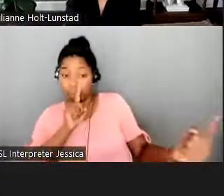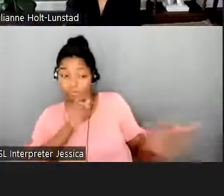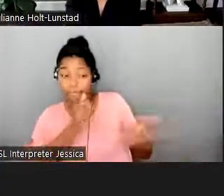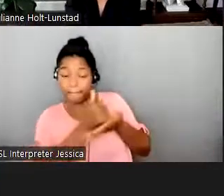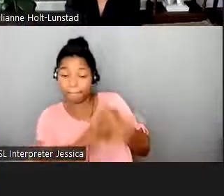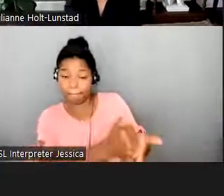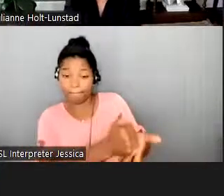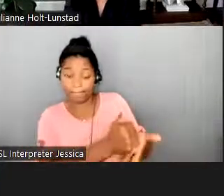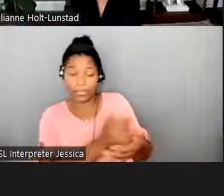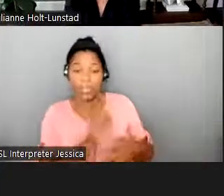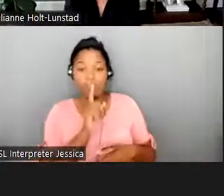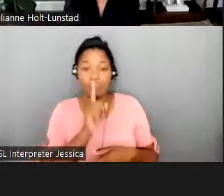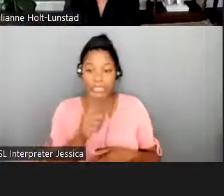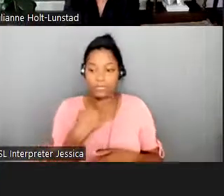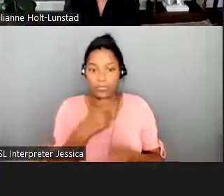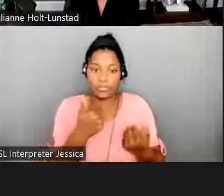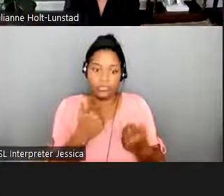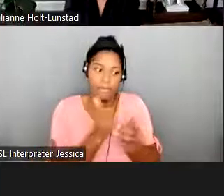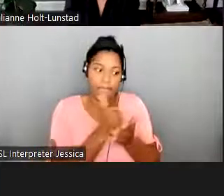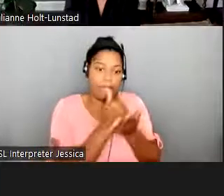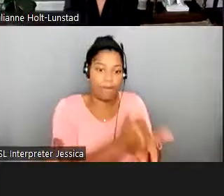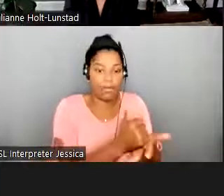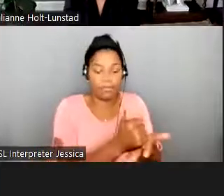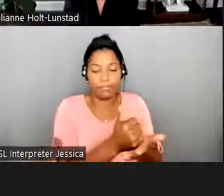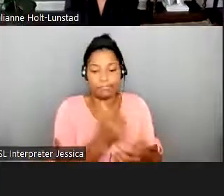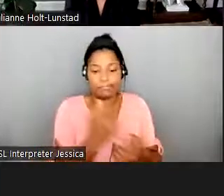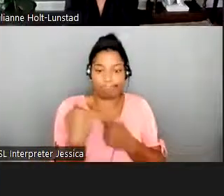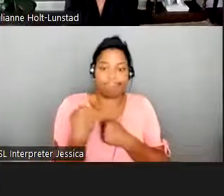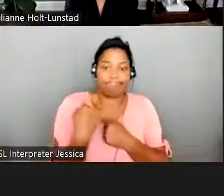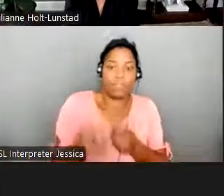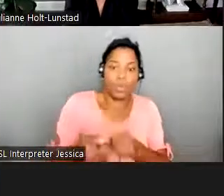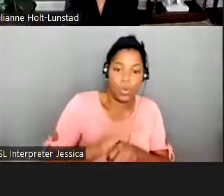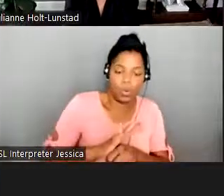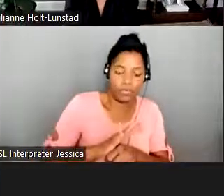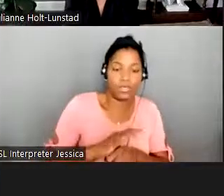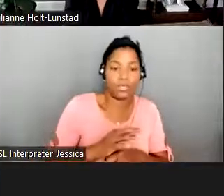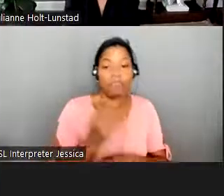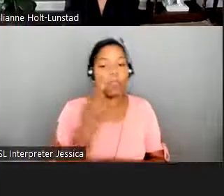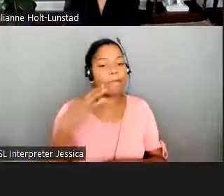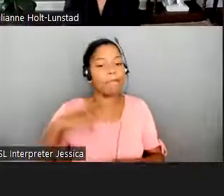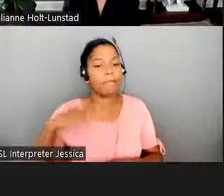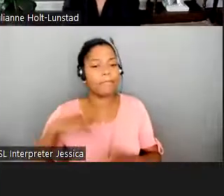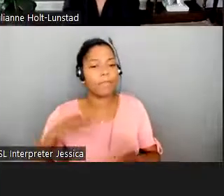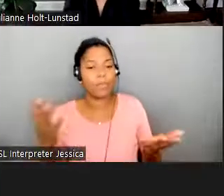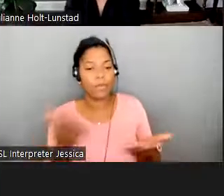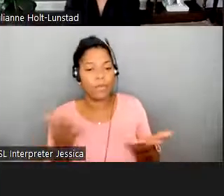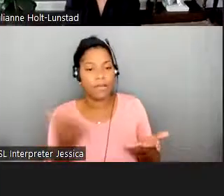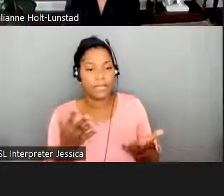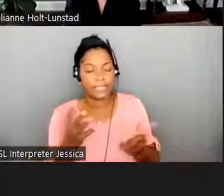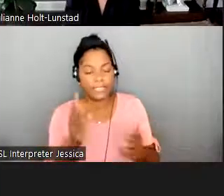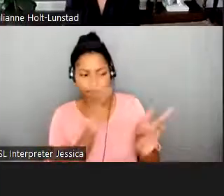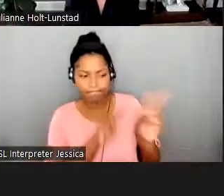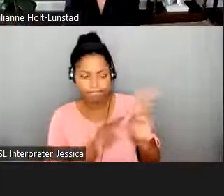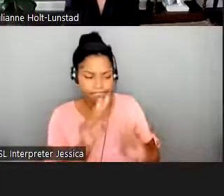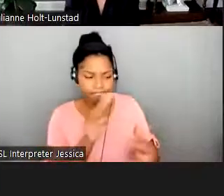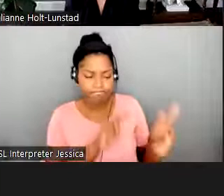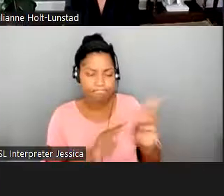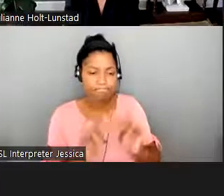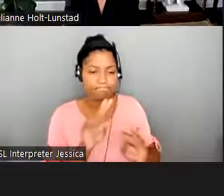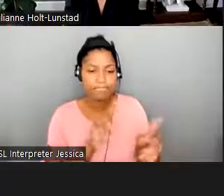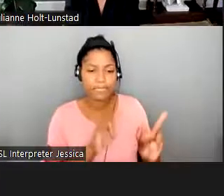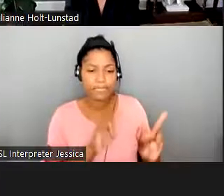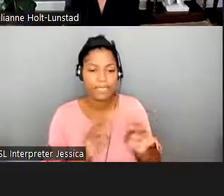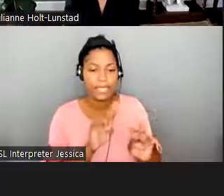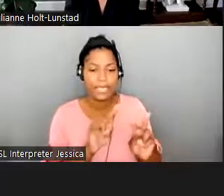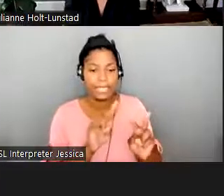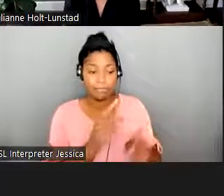help those during the pandemic. And so one benefit of this is that it also looked at beyond